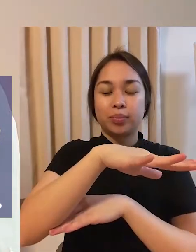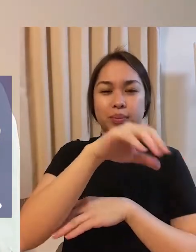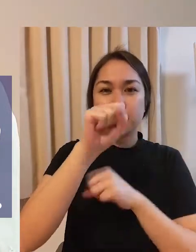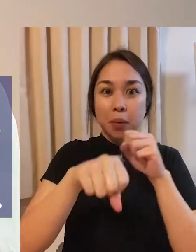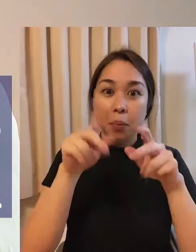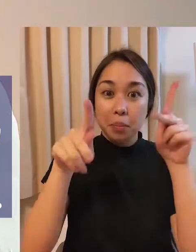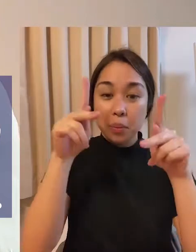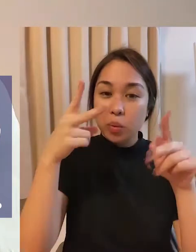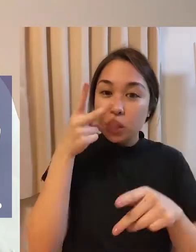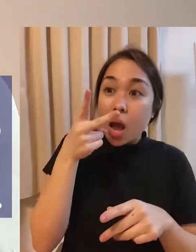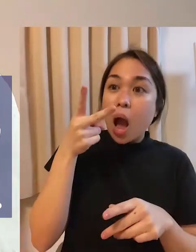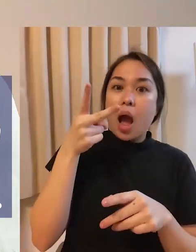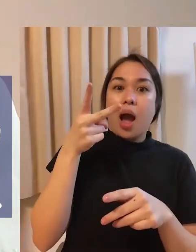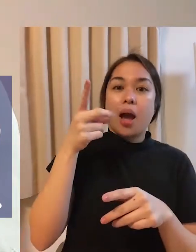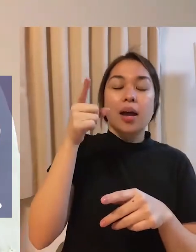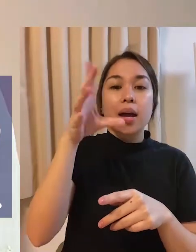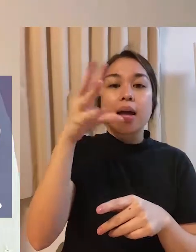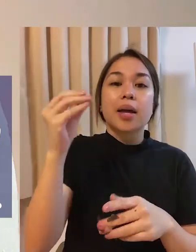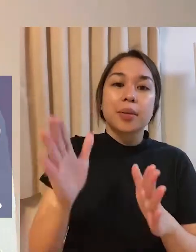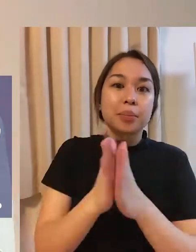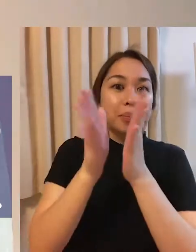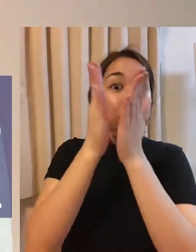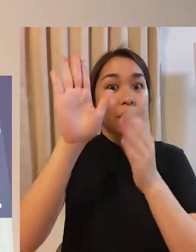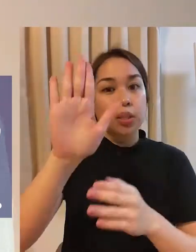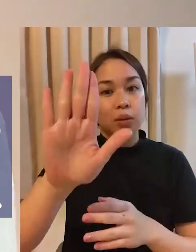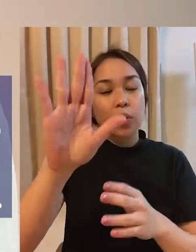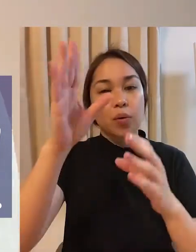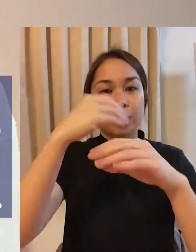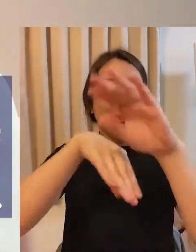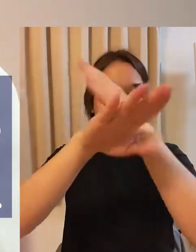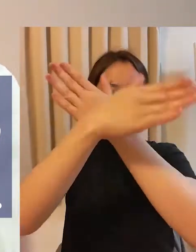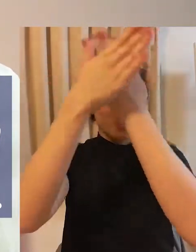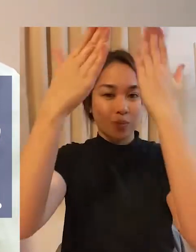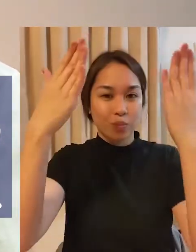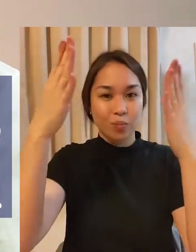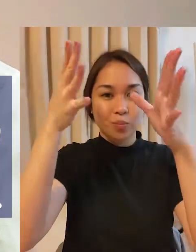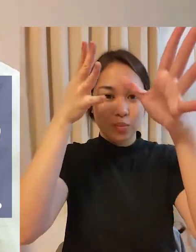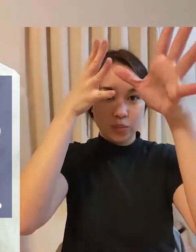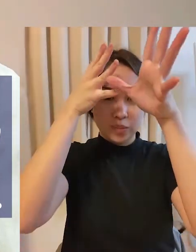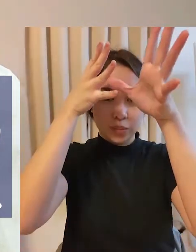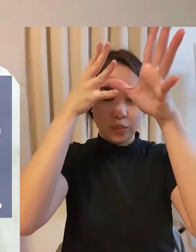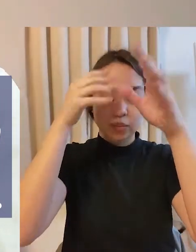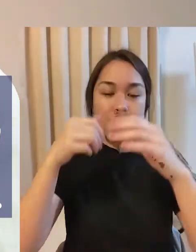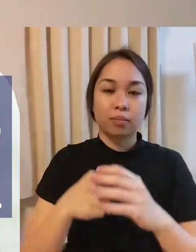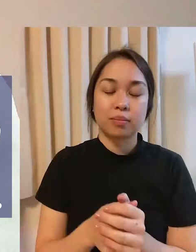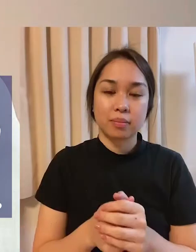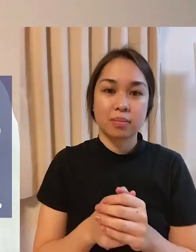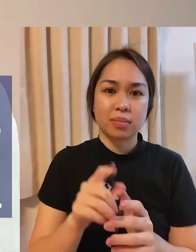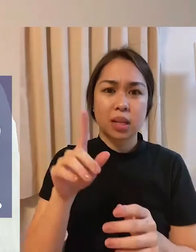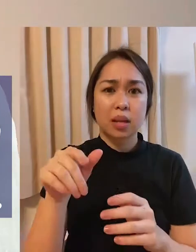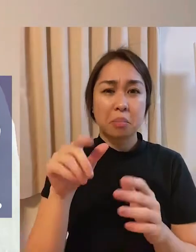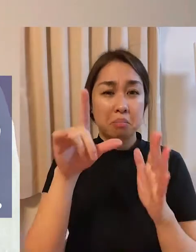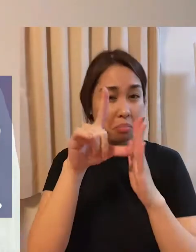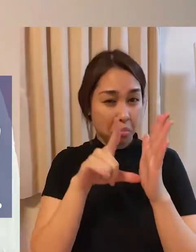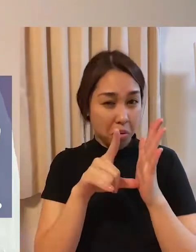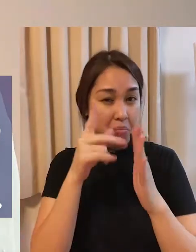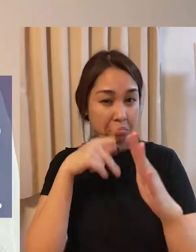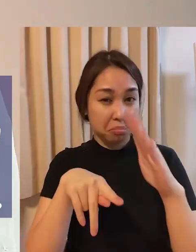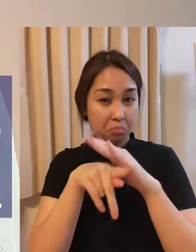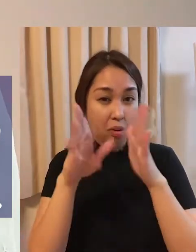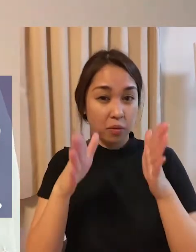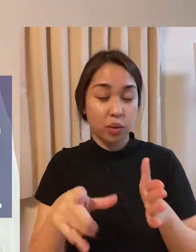deeds and praise your Father in heaven. Do not think that I have come to abolish the law or the